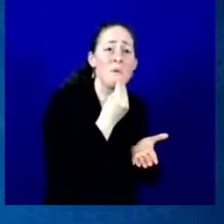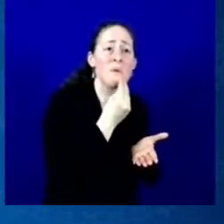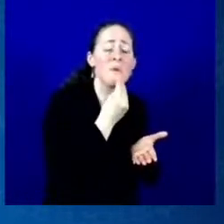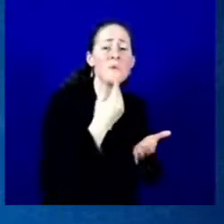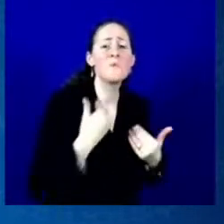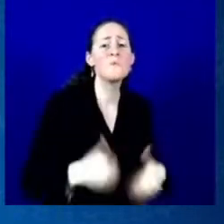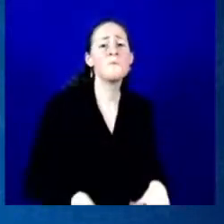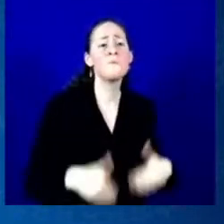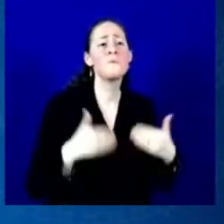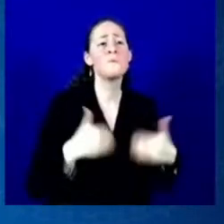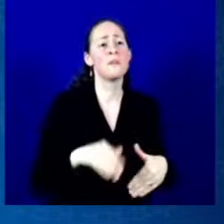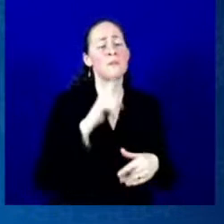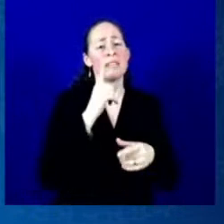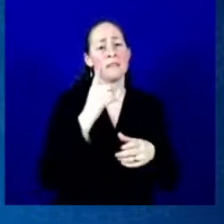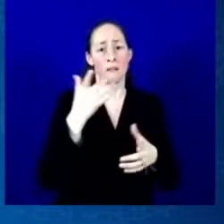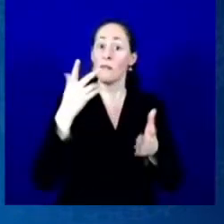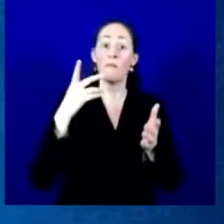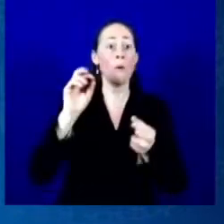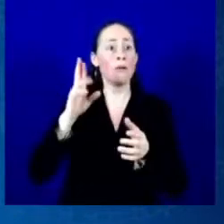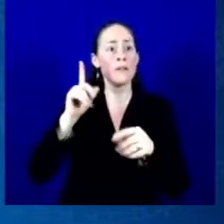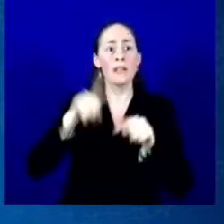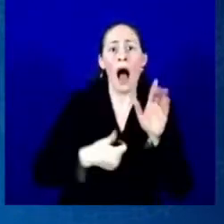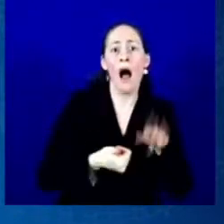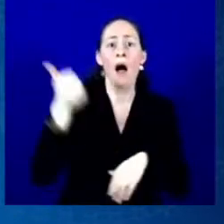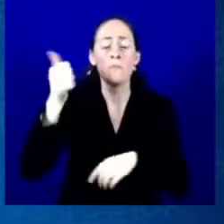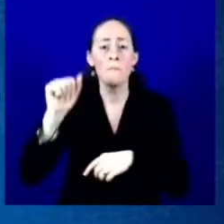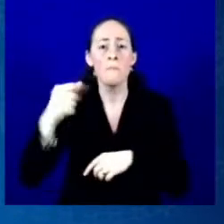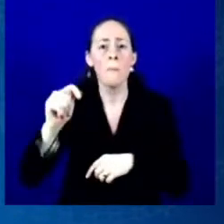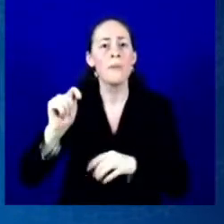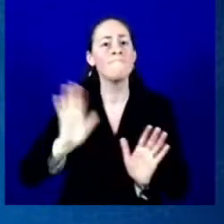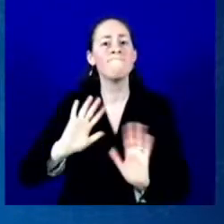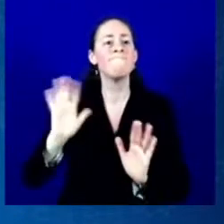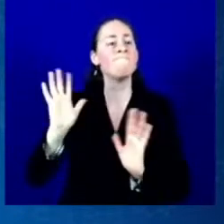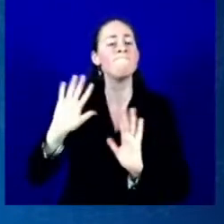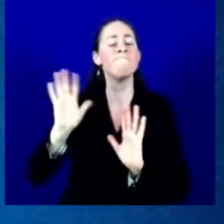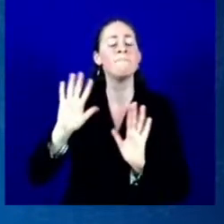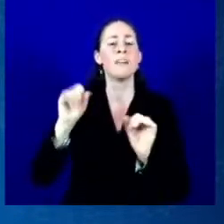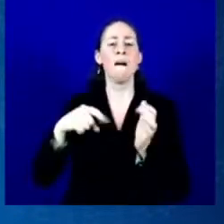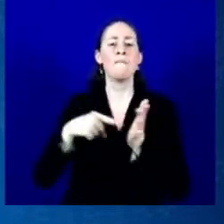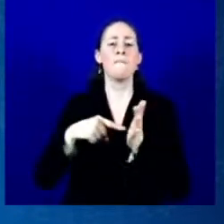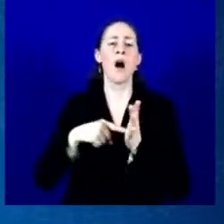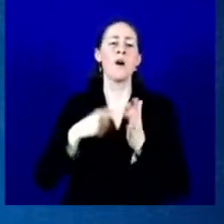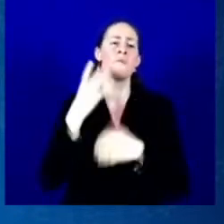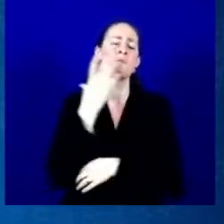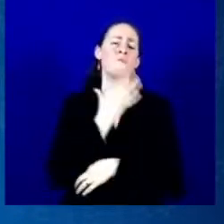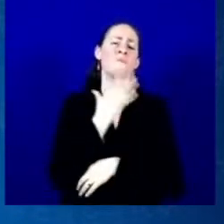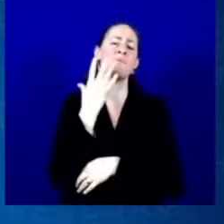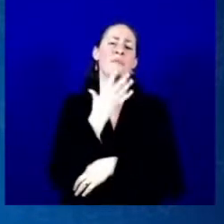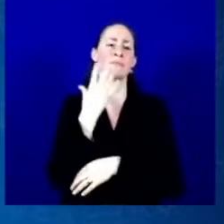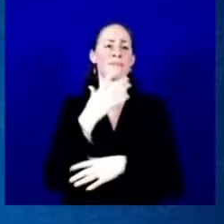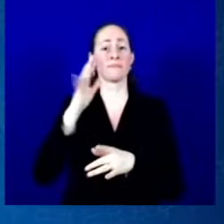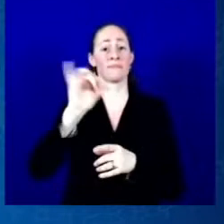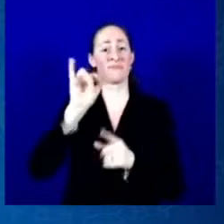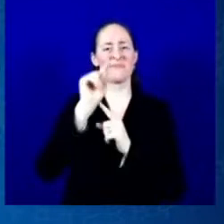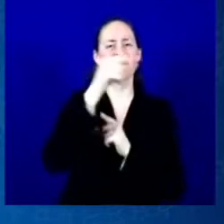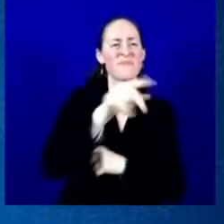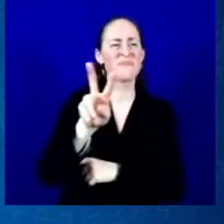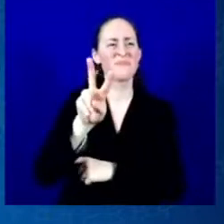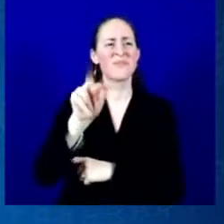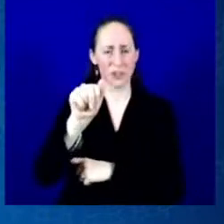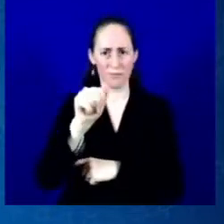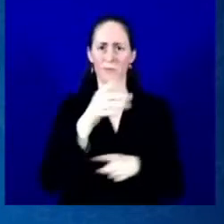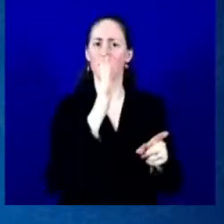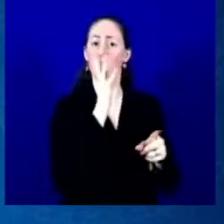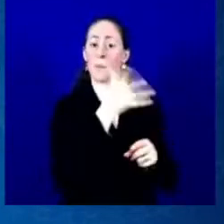eviction from their apartment. A grandmother in Virginia who told me she immediately took